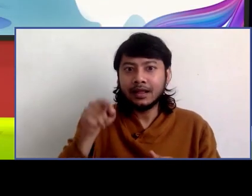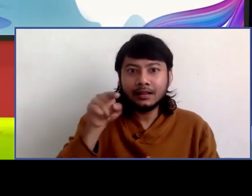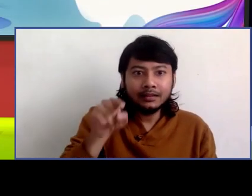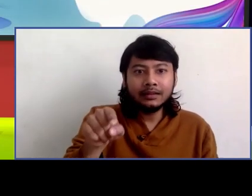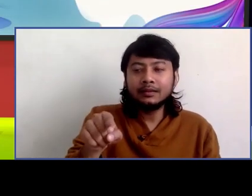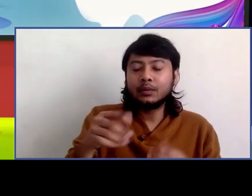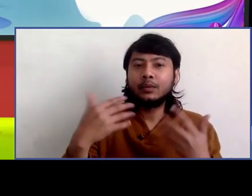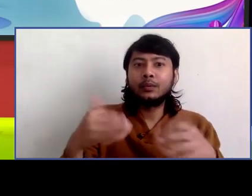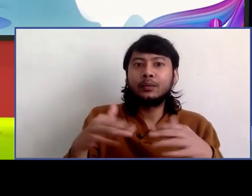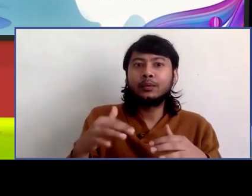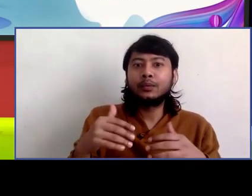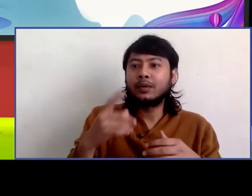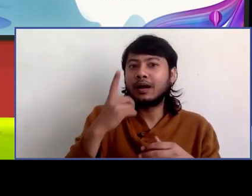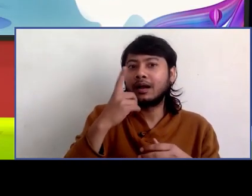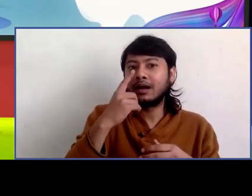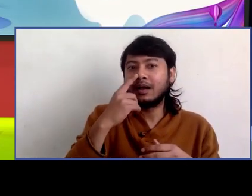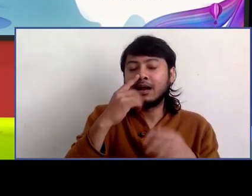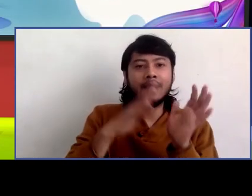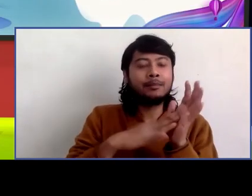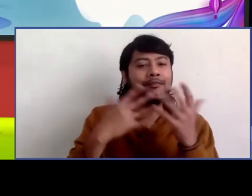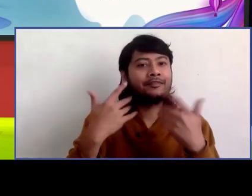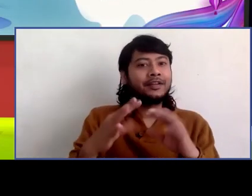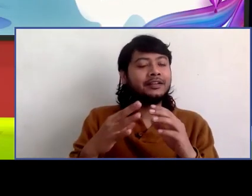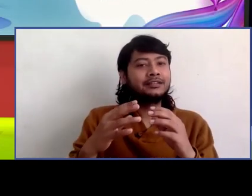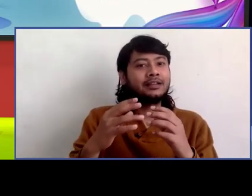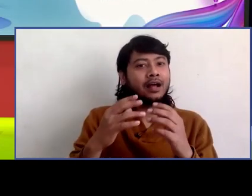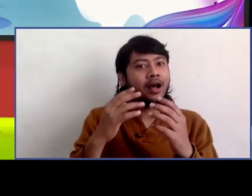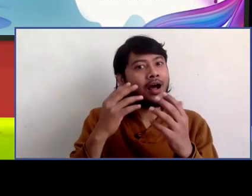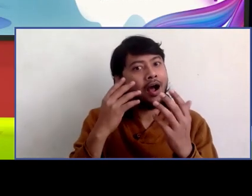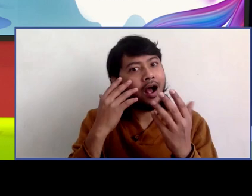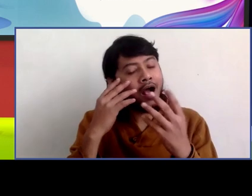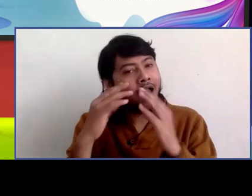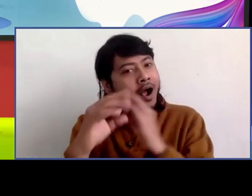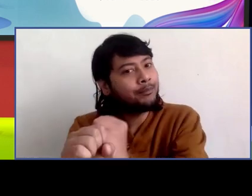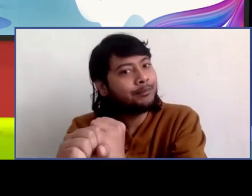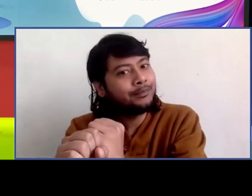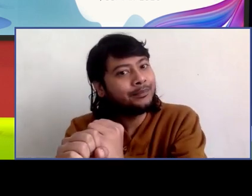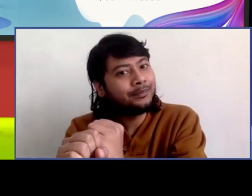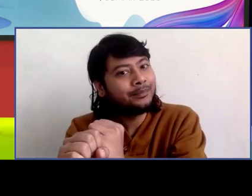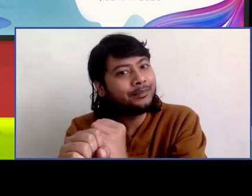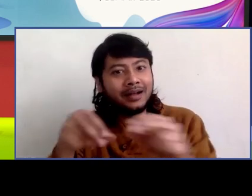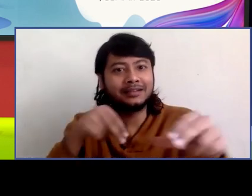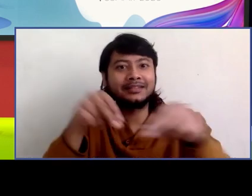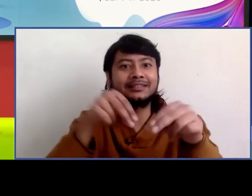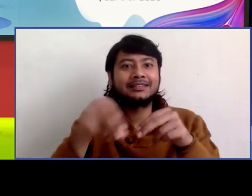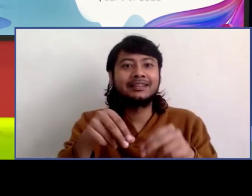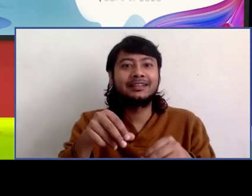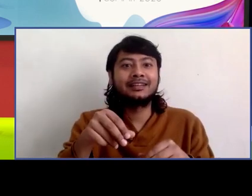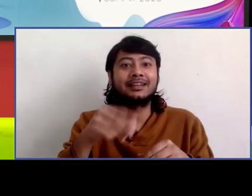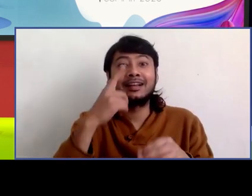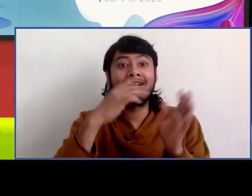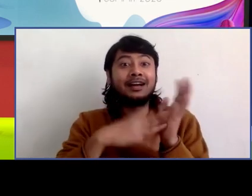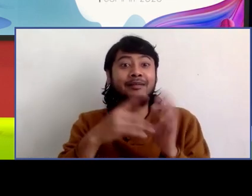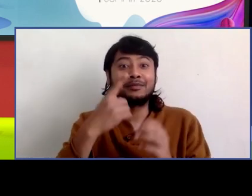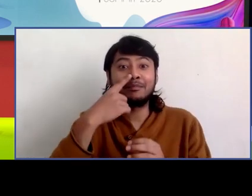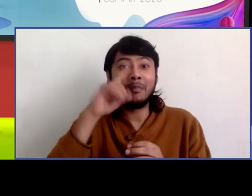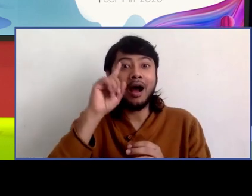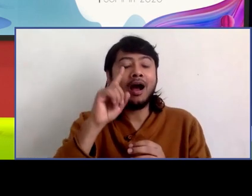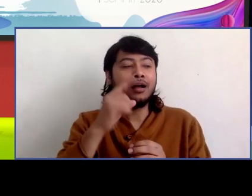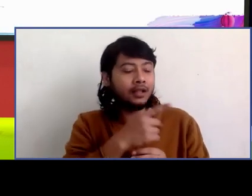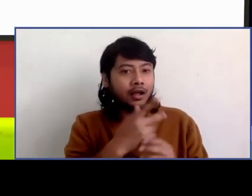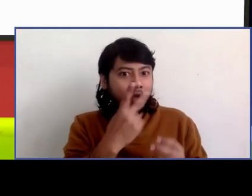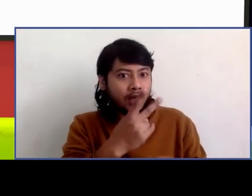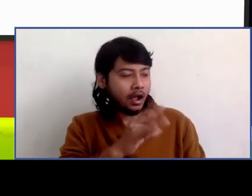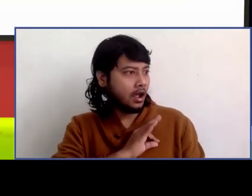mother, Ms. Bandana Chakrabarty, saw that Megha loved chess and even started motivating her. She got in touch with a